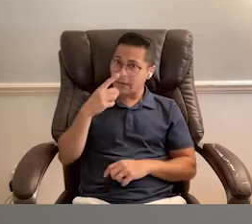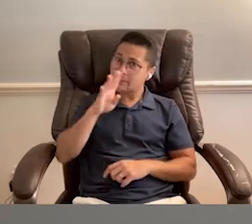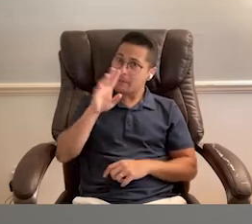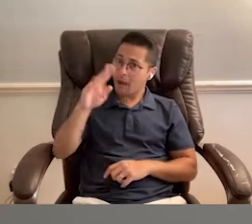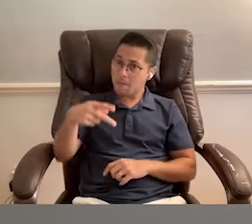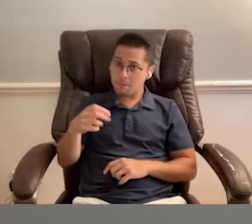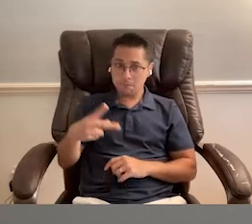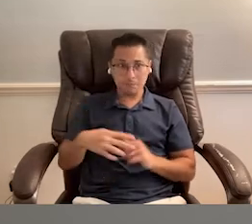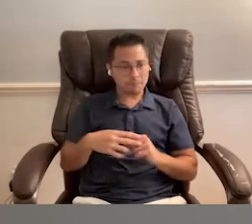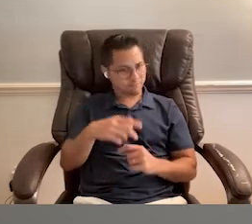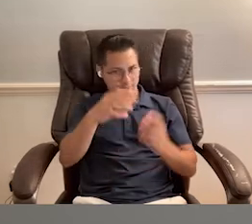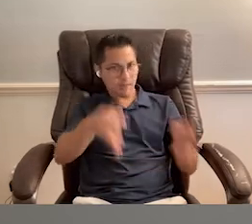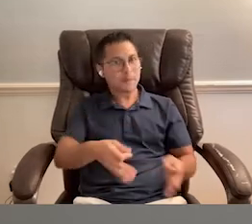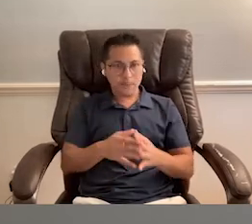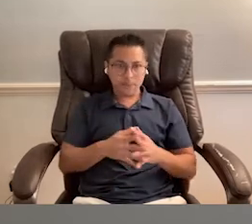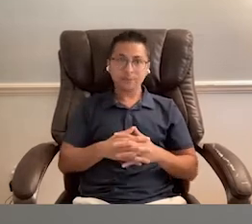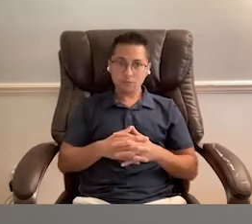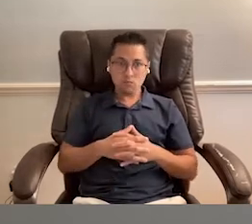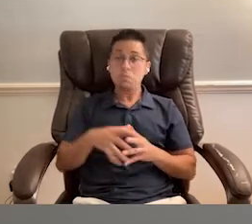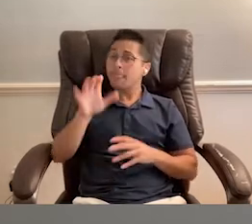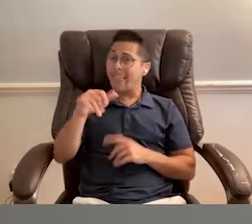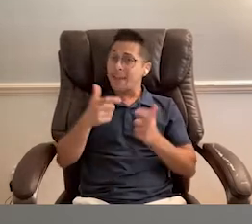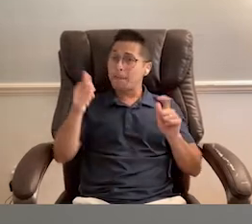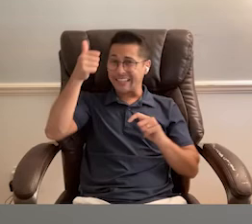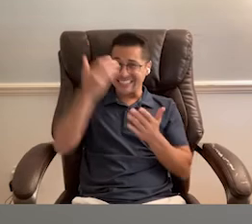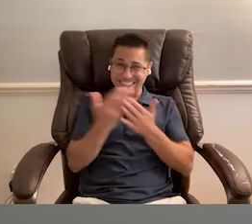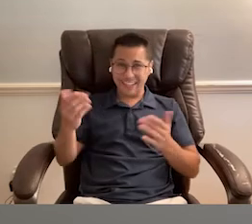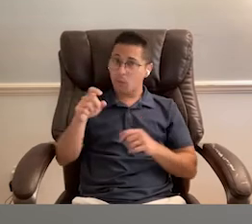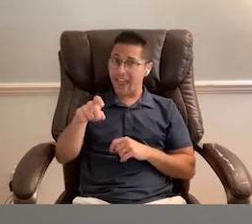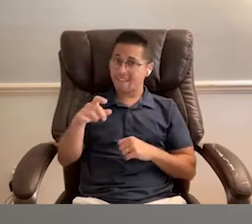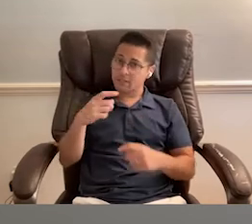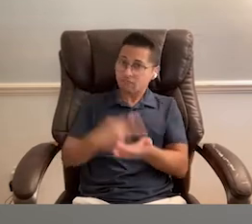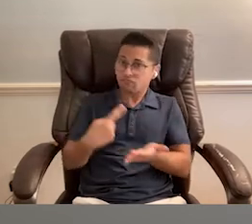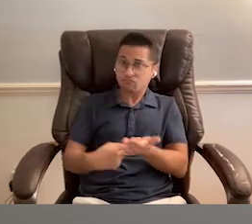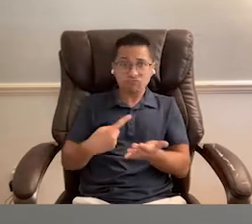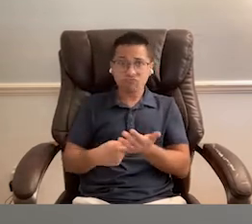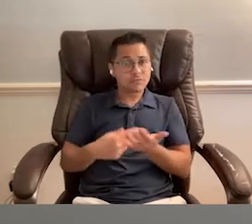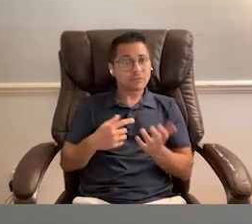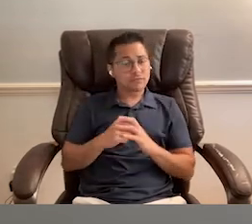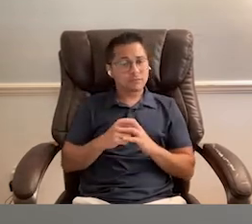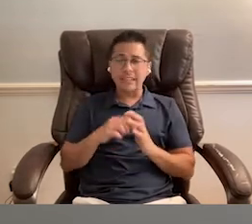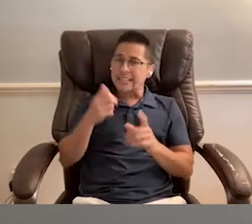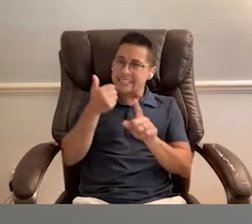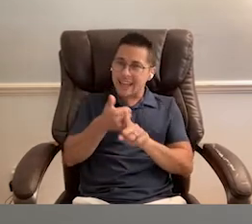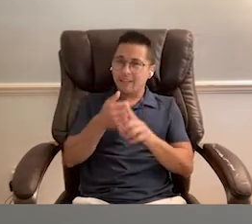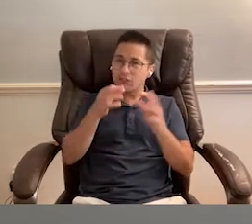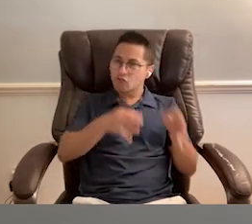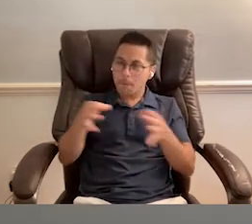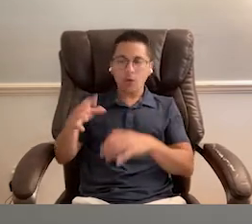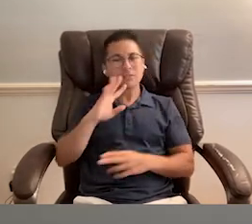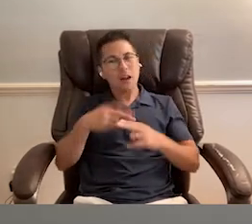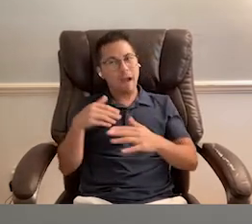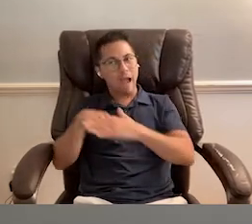right? Okay. So that's the biggest thing that we want to touch on is the self-determined. We talked